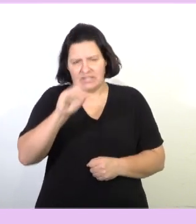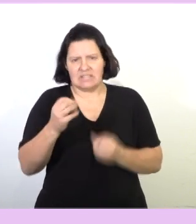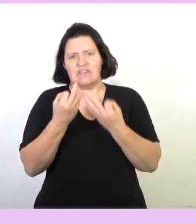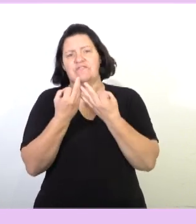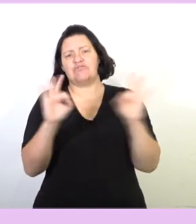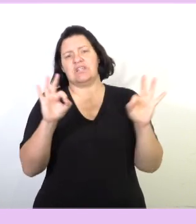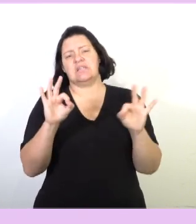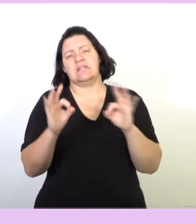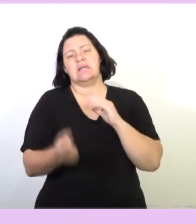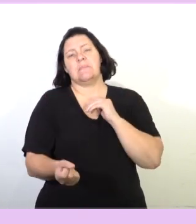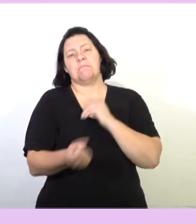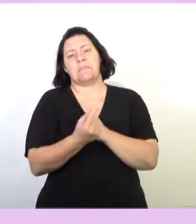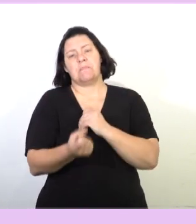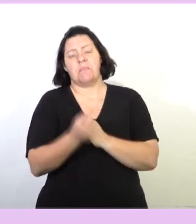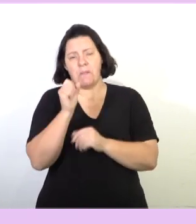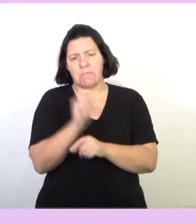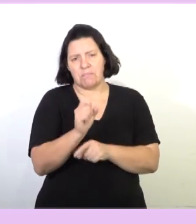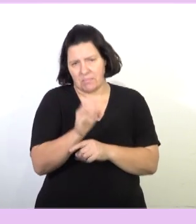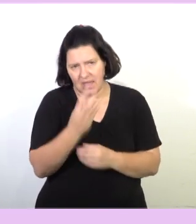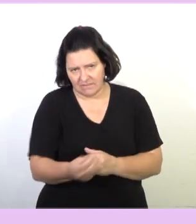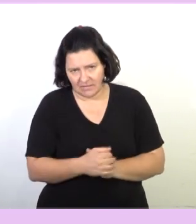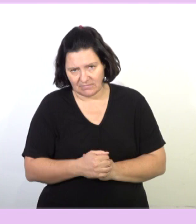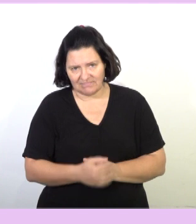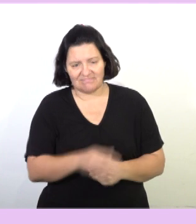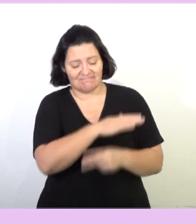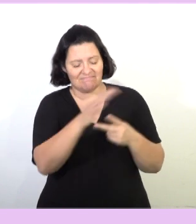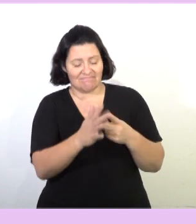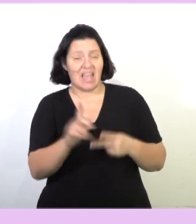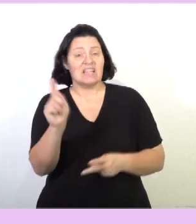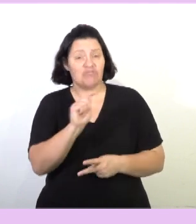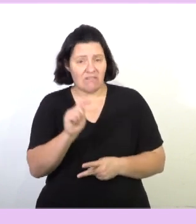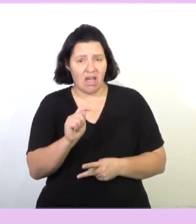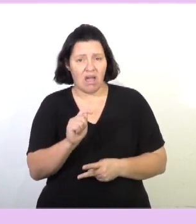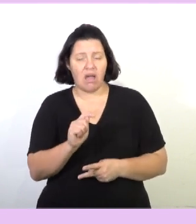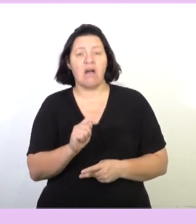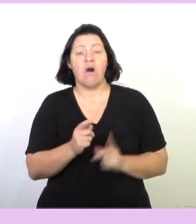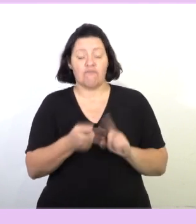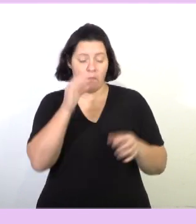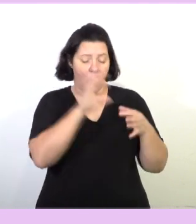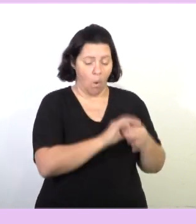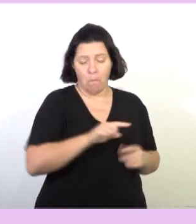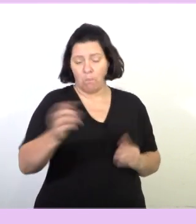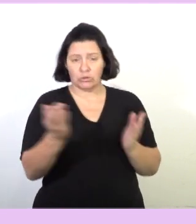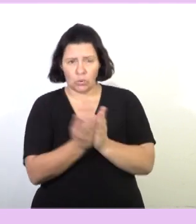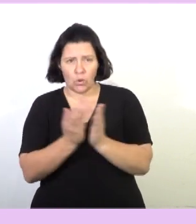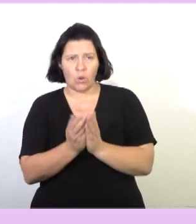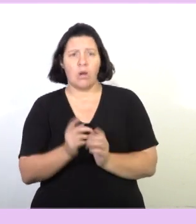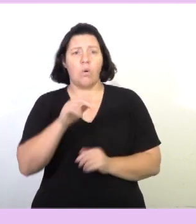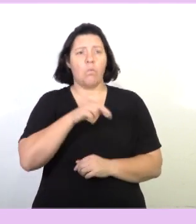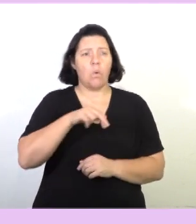free text messages. Trevor walks 1,000 meters every morning from his home to